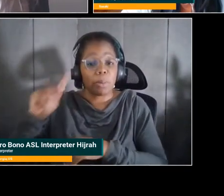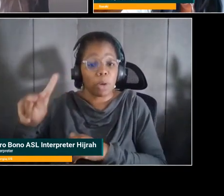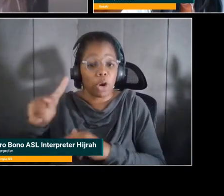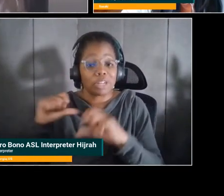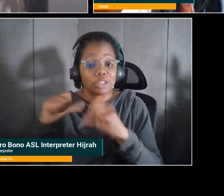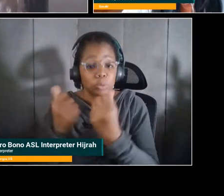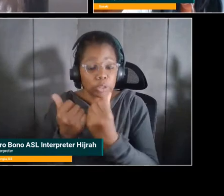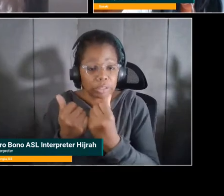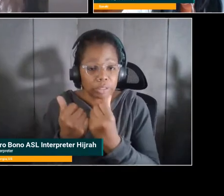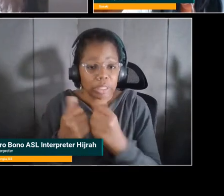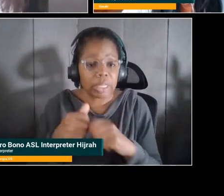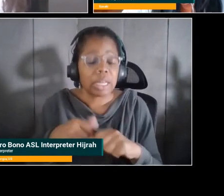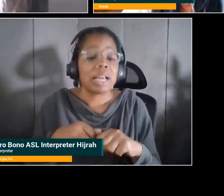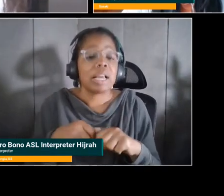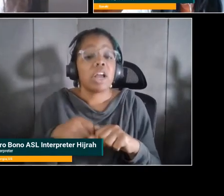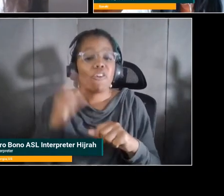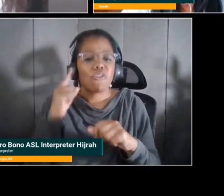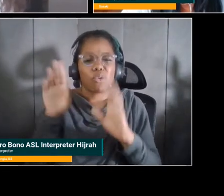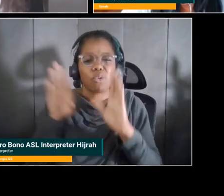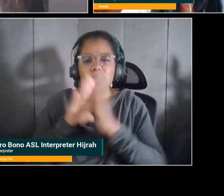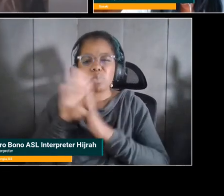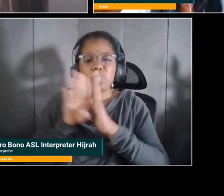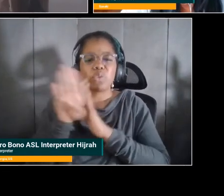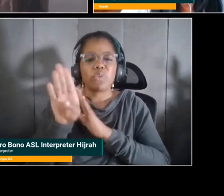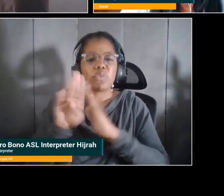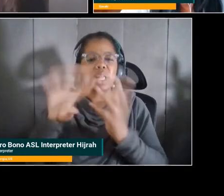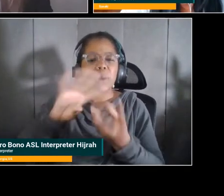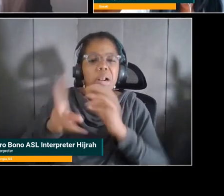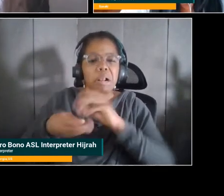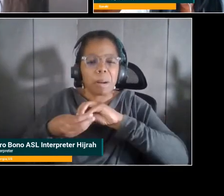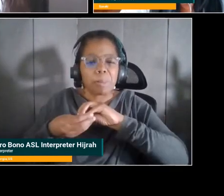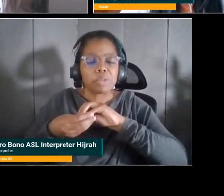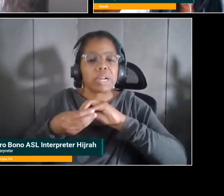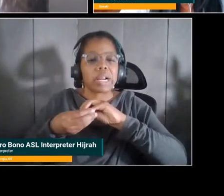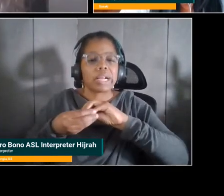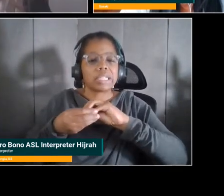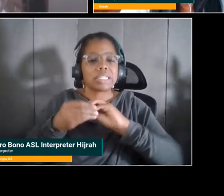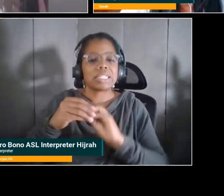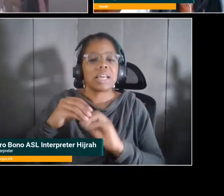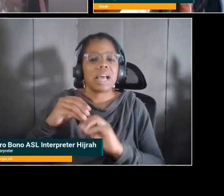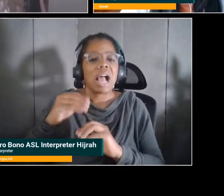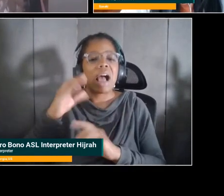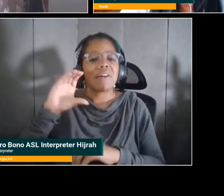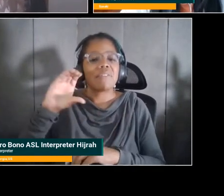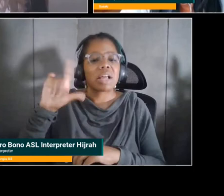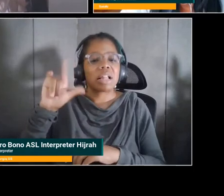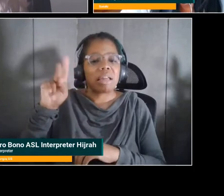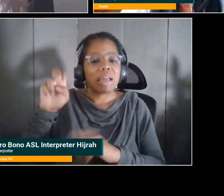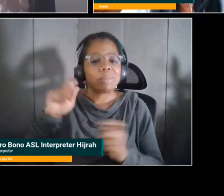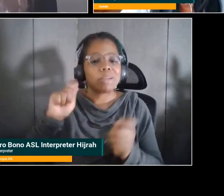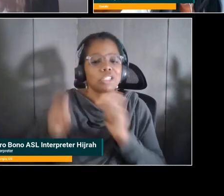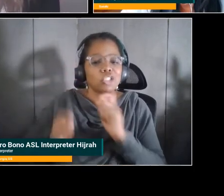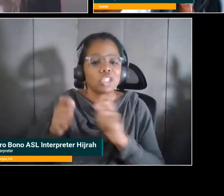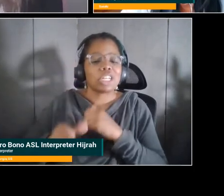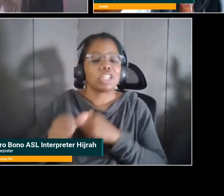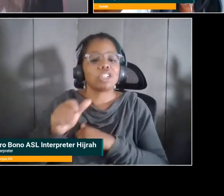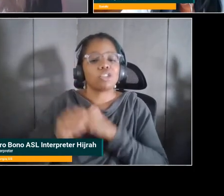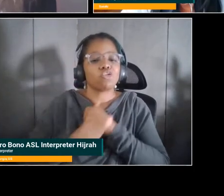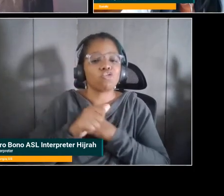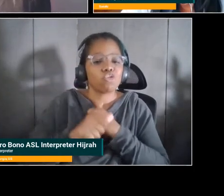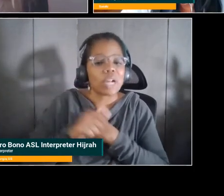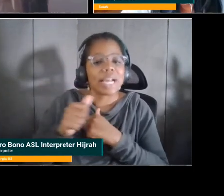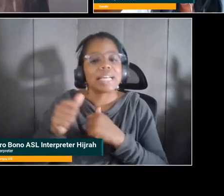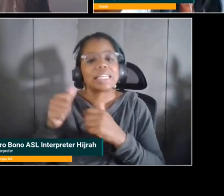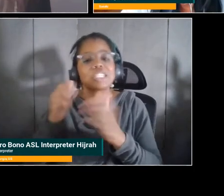to essentially develop a comprehensive set of climate change risks and strategies. So we're gonna hear about the development of that